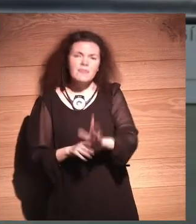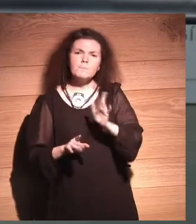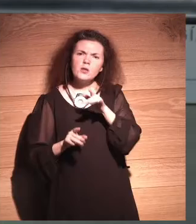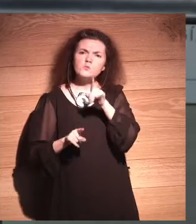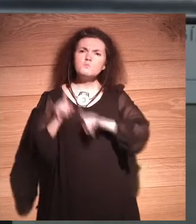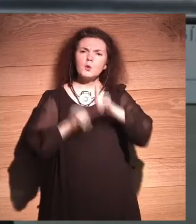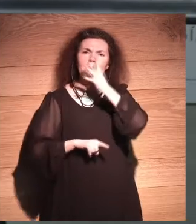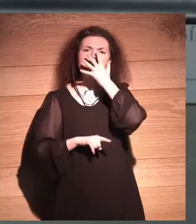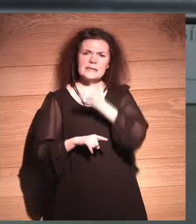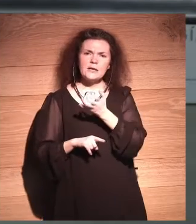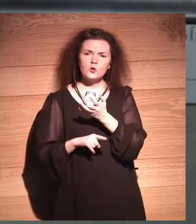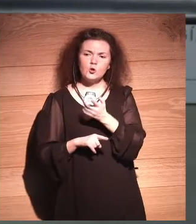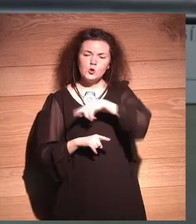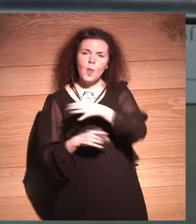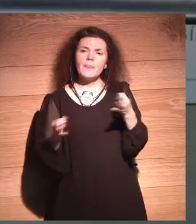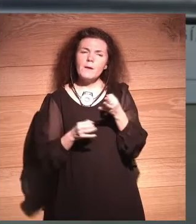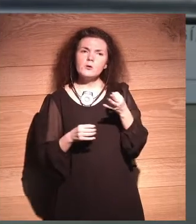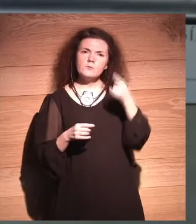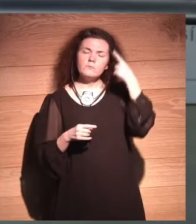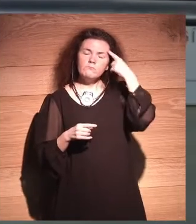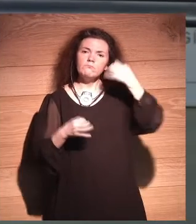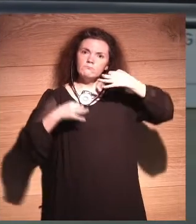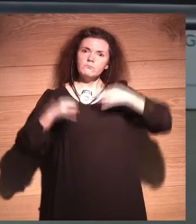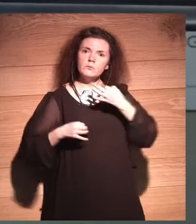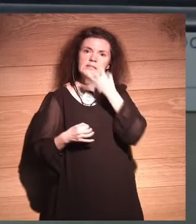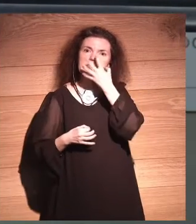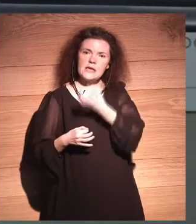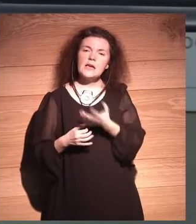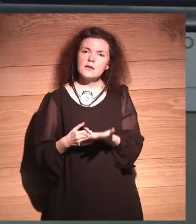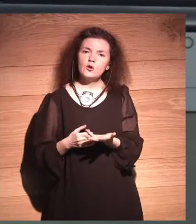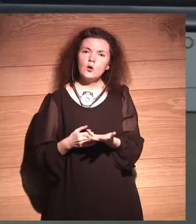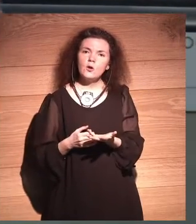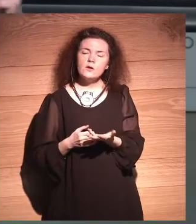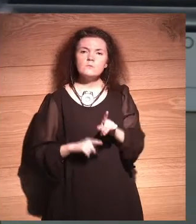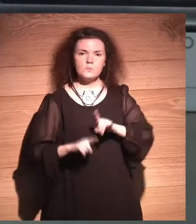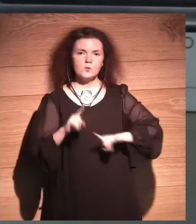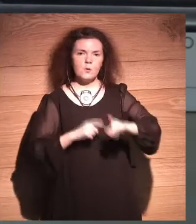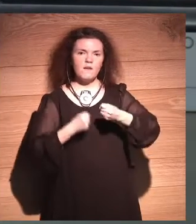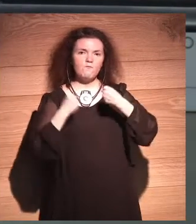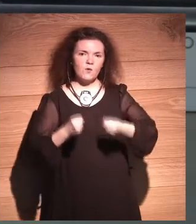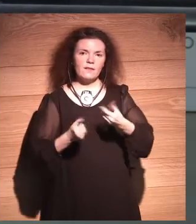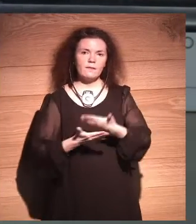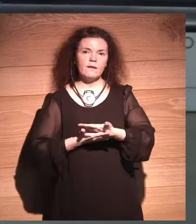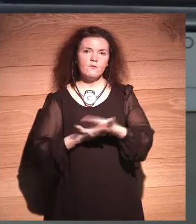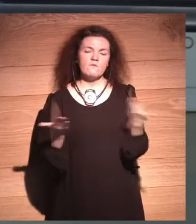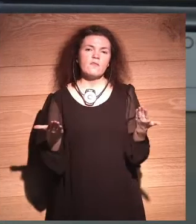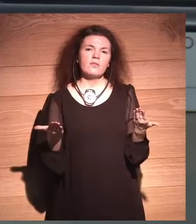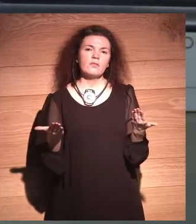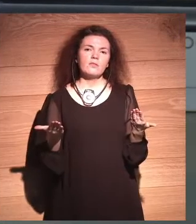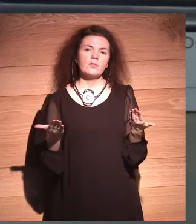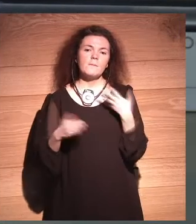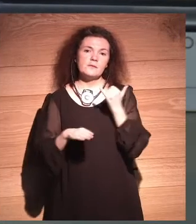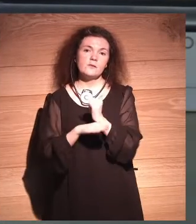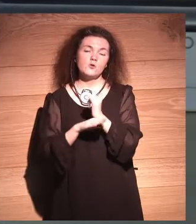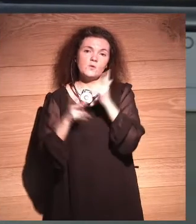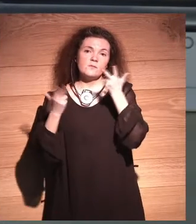seriously, it is about a significant erosion of trust in our democratic institutions,